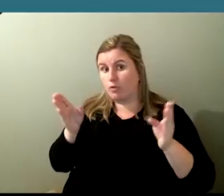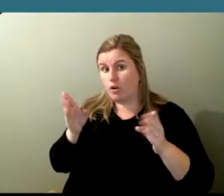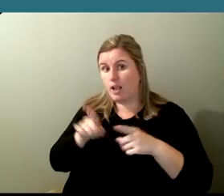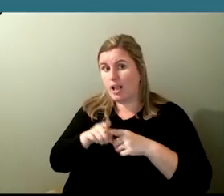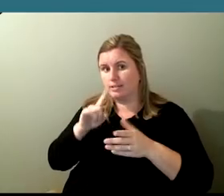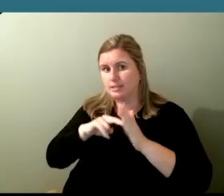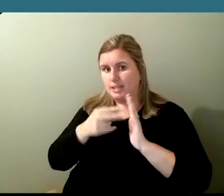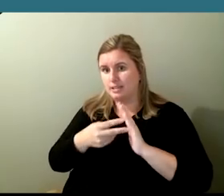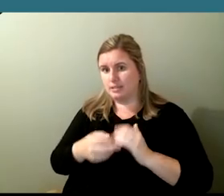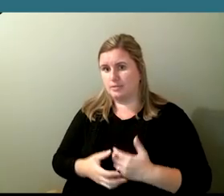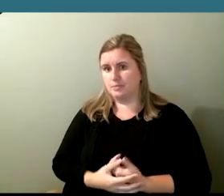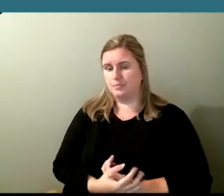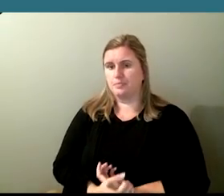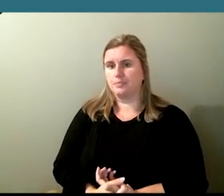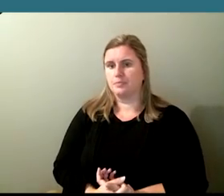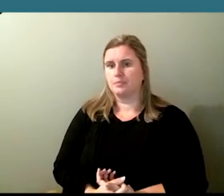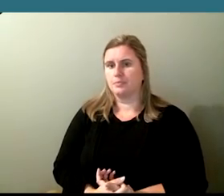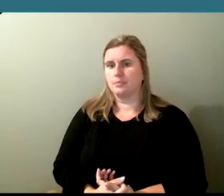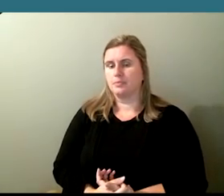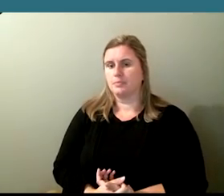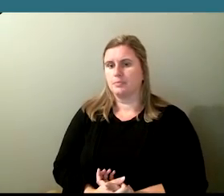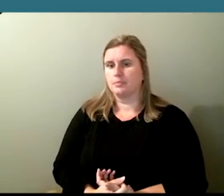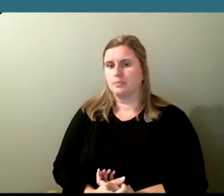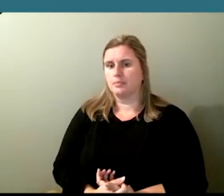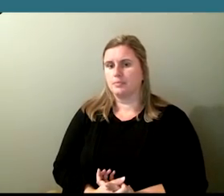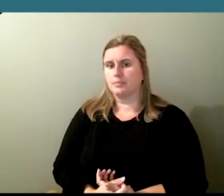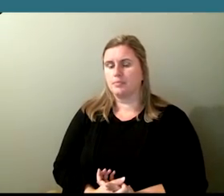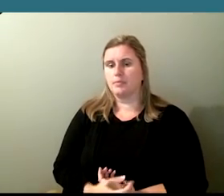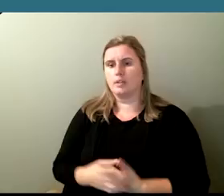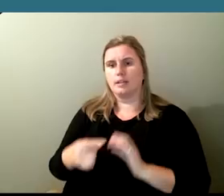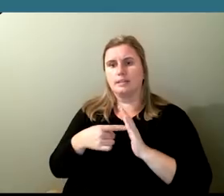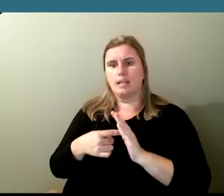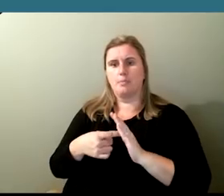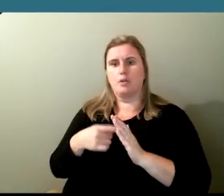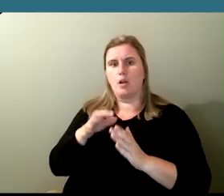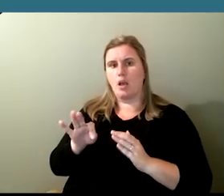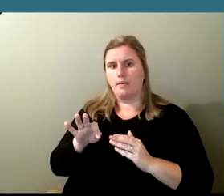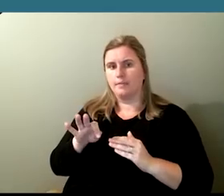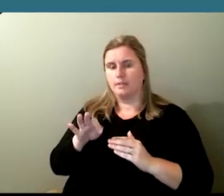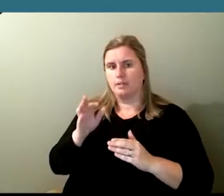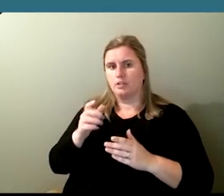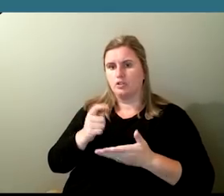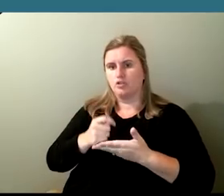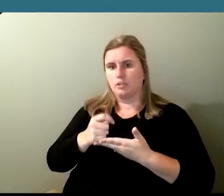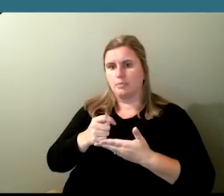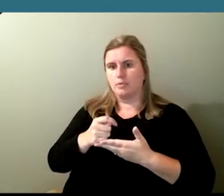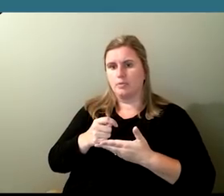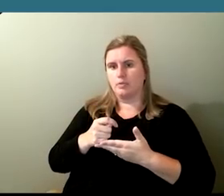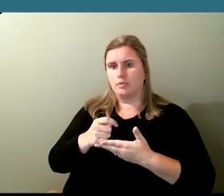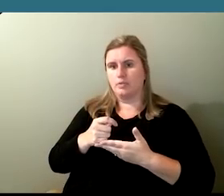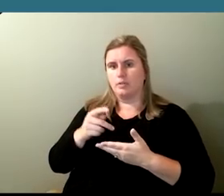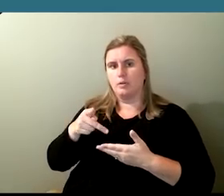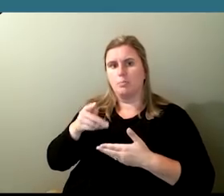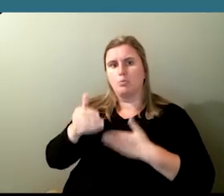intended. So for example, this is an example of a treatment or procedural fidelity